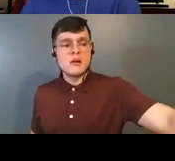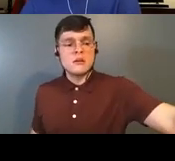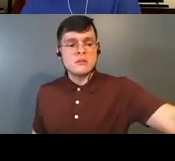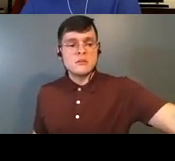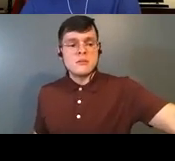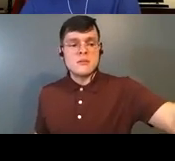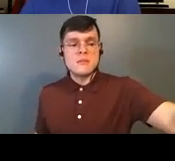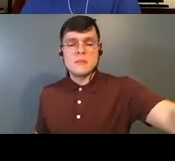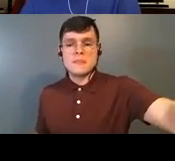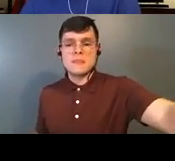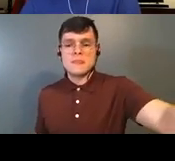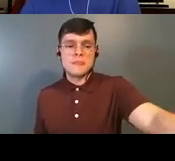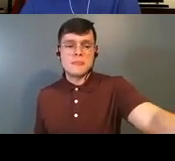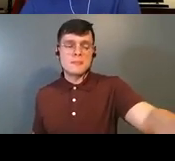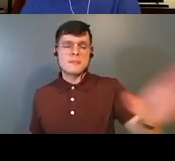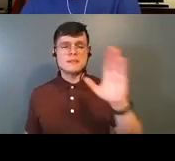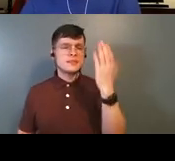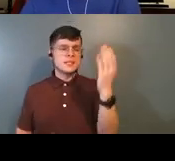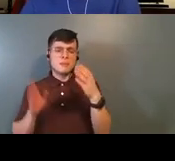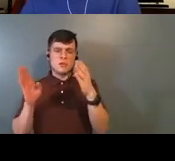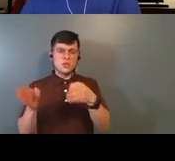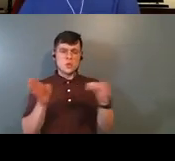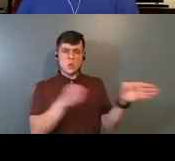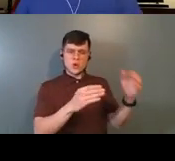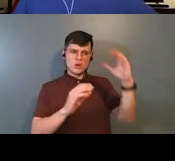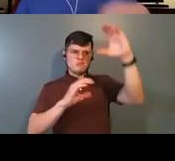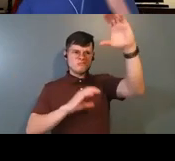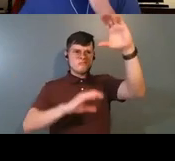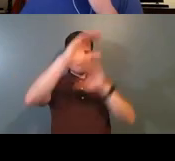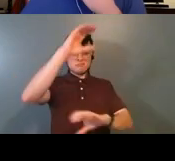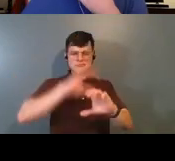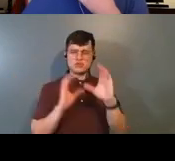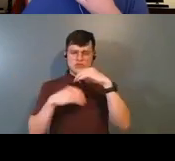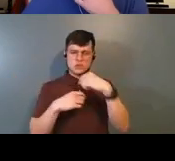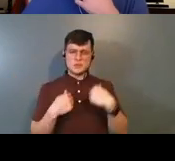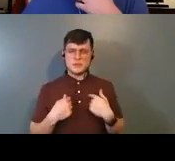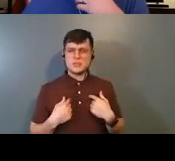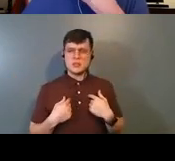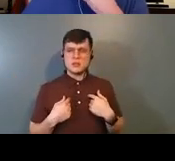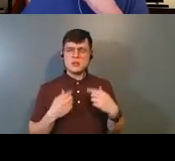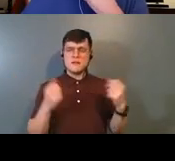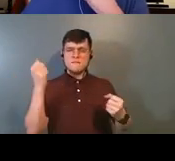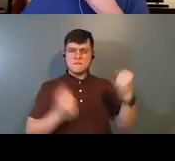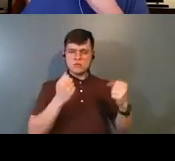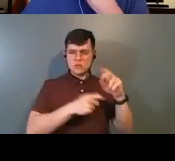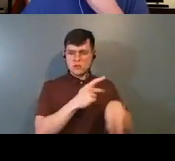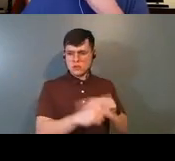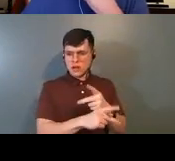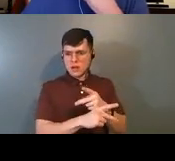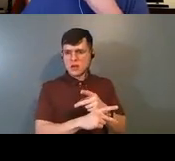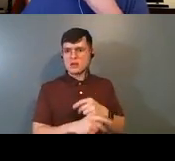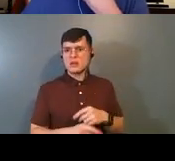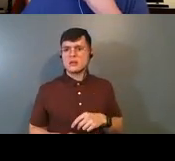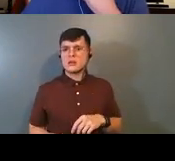It seemed like the order seemed a little strange to me. Vehicle type heading level 3. And then here I have vehicle type. Make heading level 3.